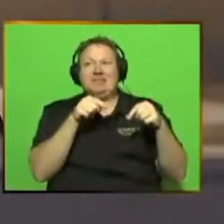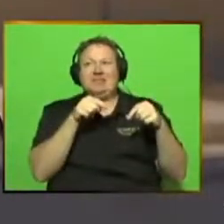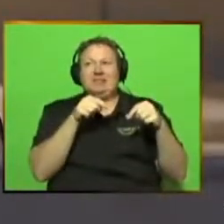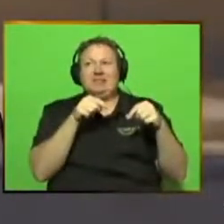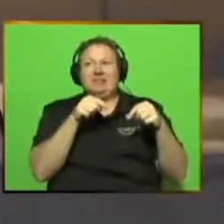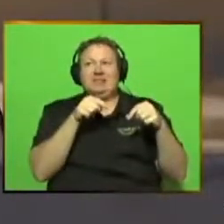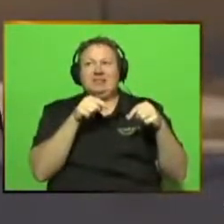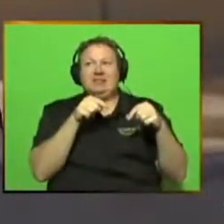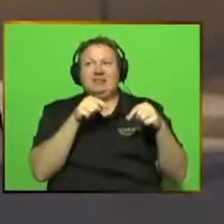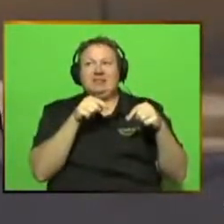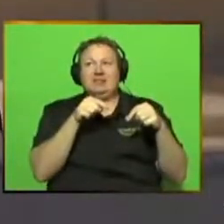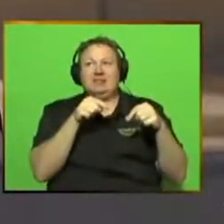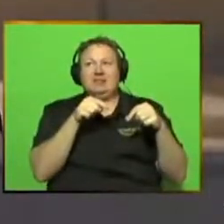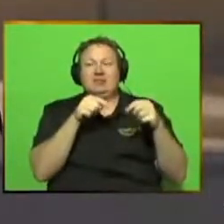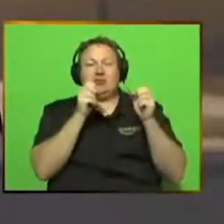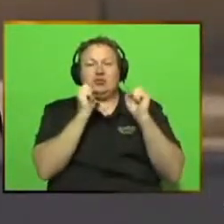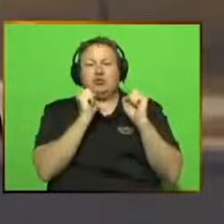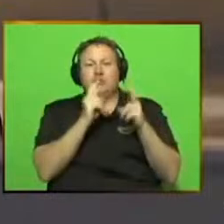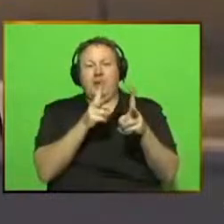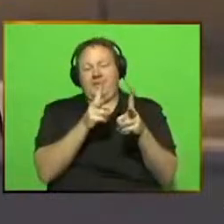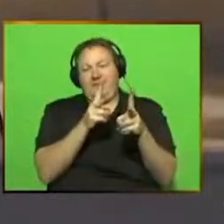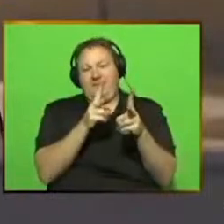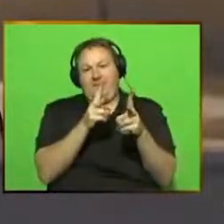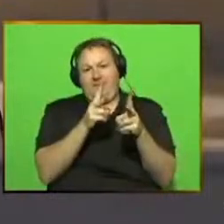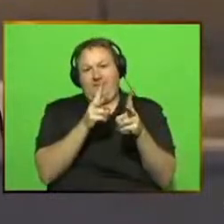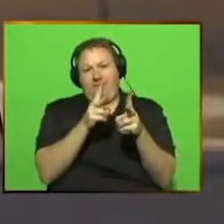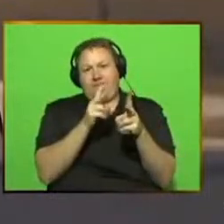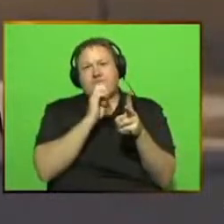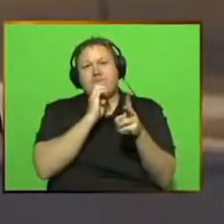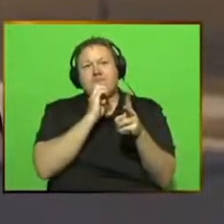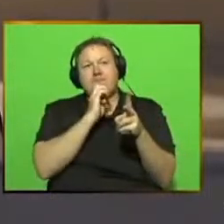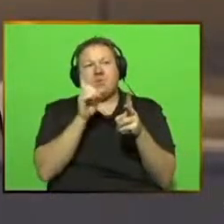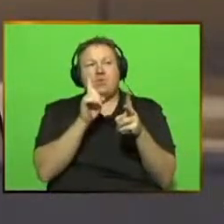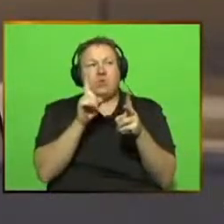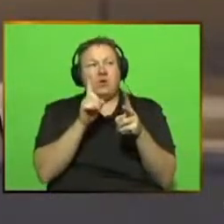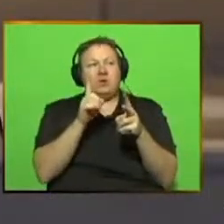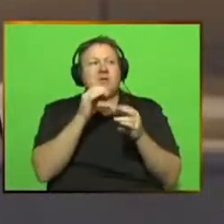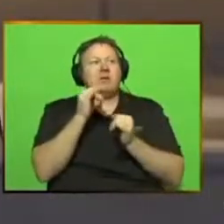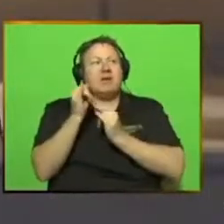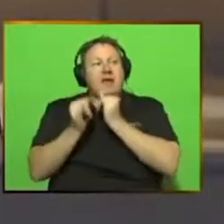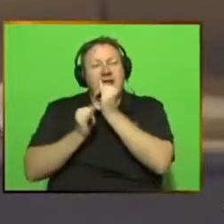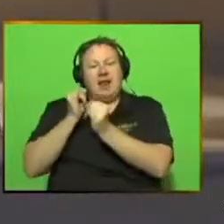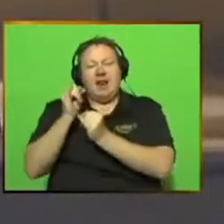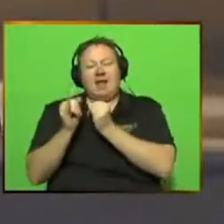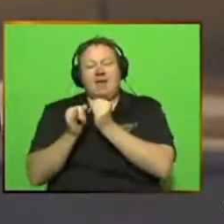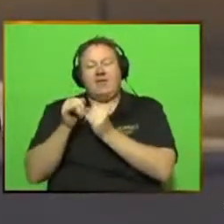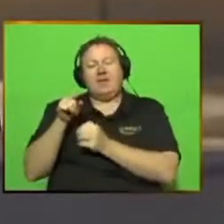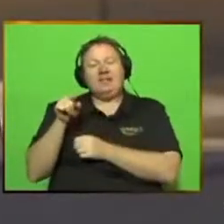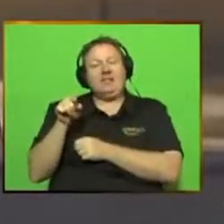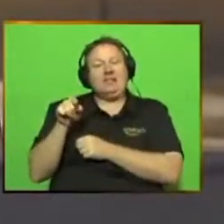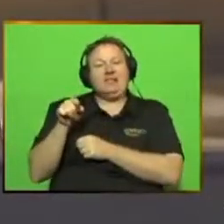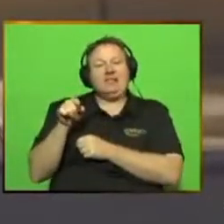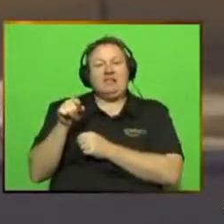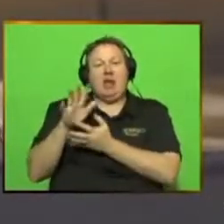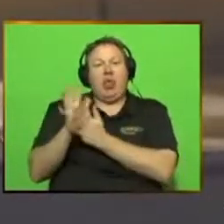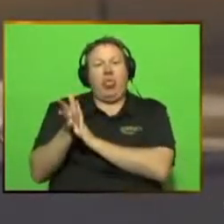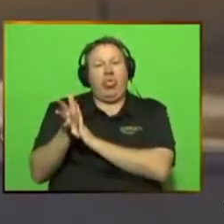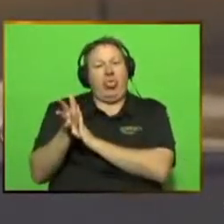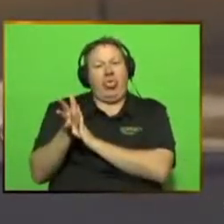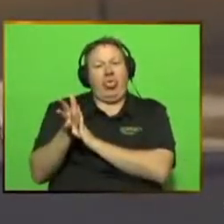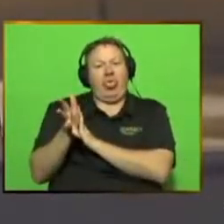were 12, meaning that there were 11 that were